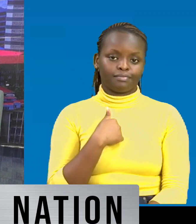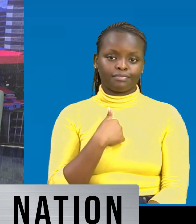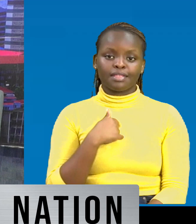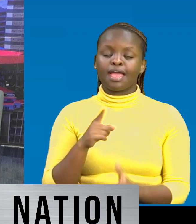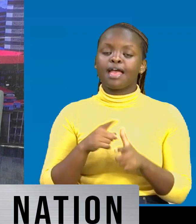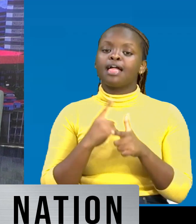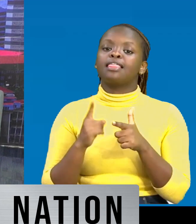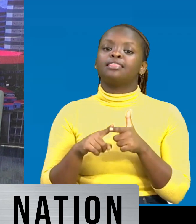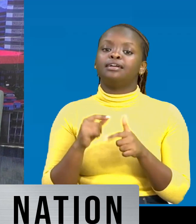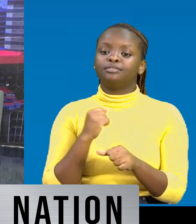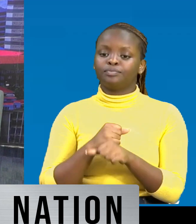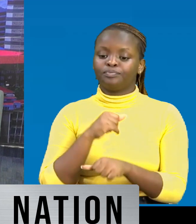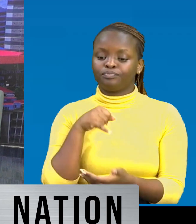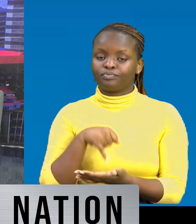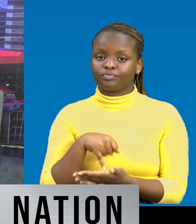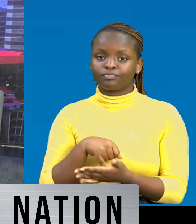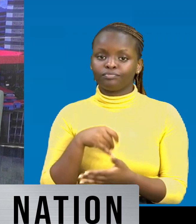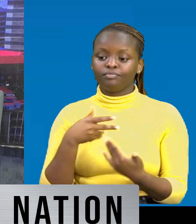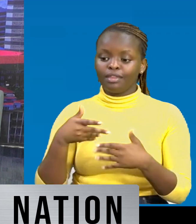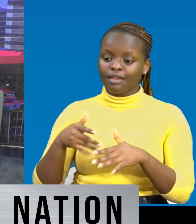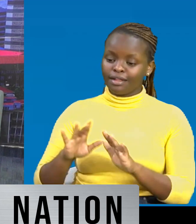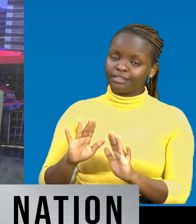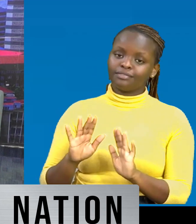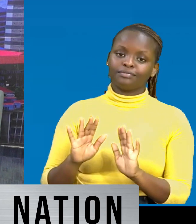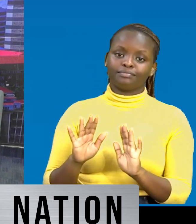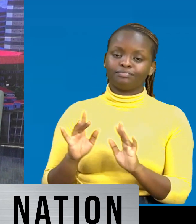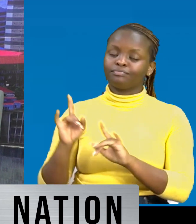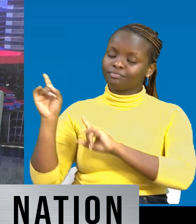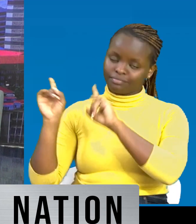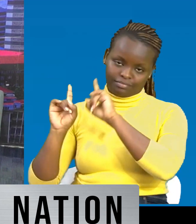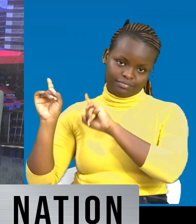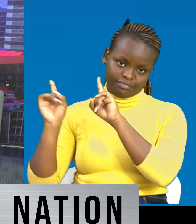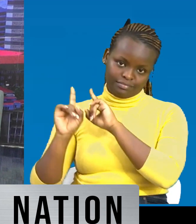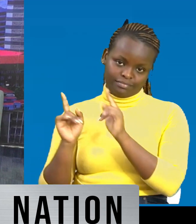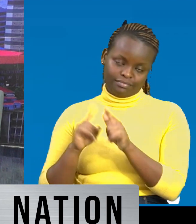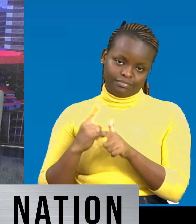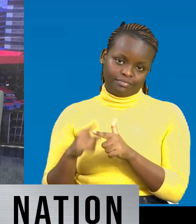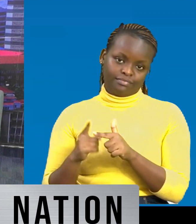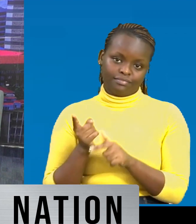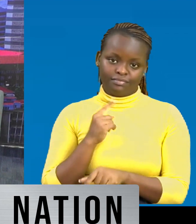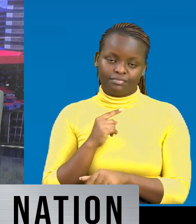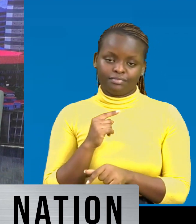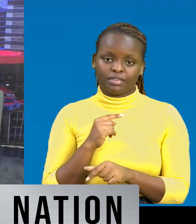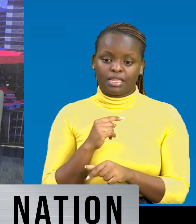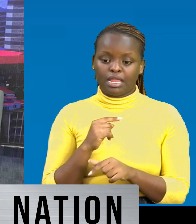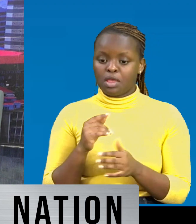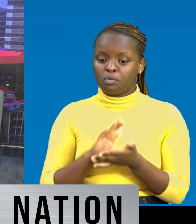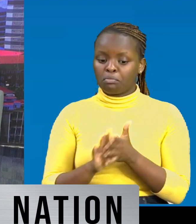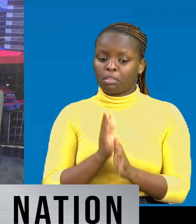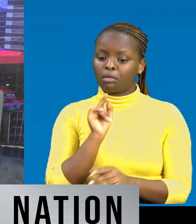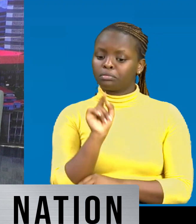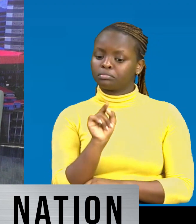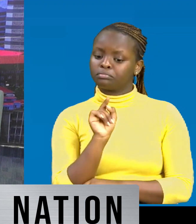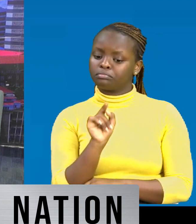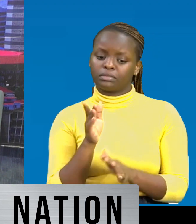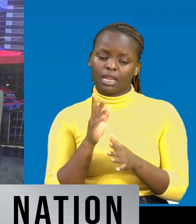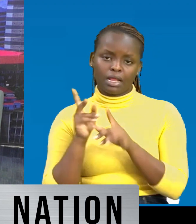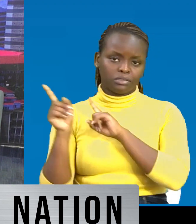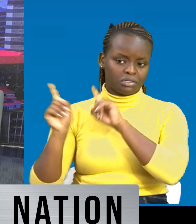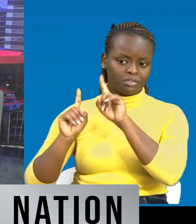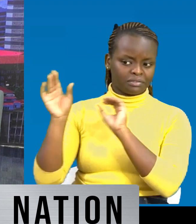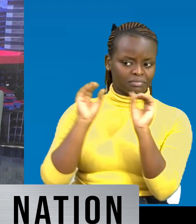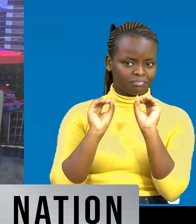I do it, and wananiachia yangu wa wanasafiri. So it's like, without him, no travel. Jonah, it is